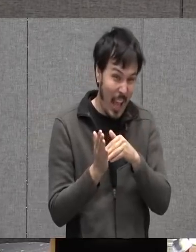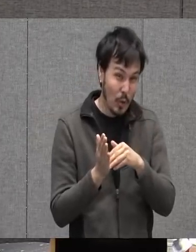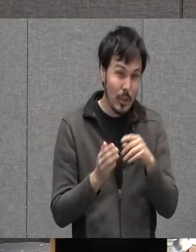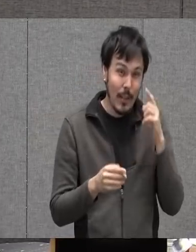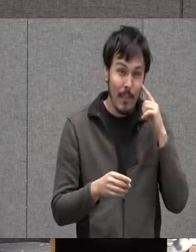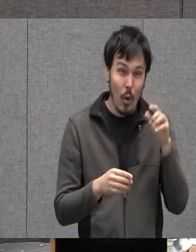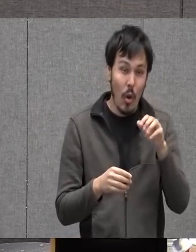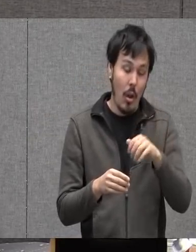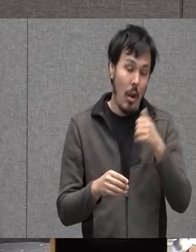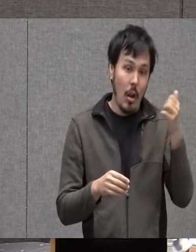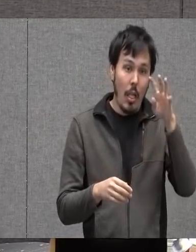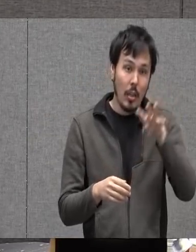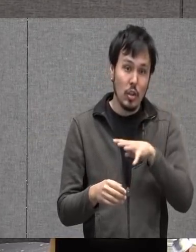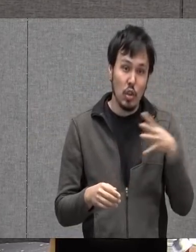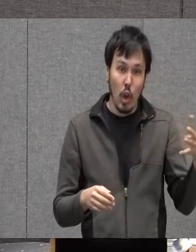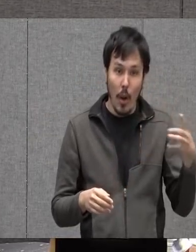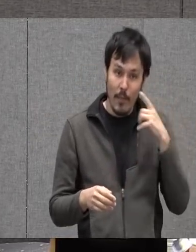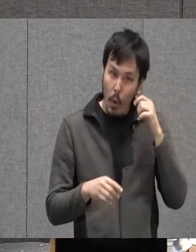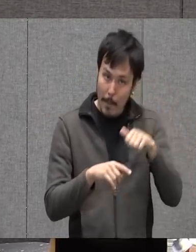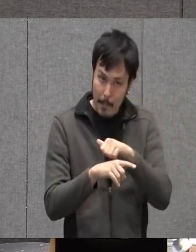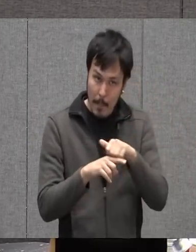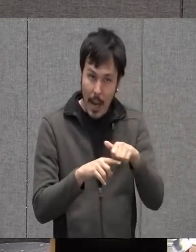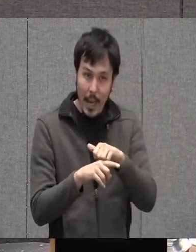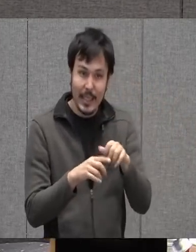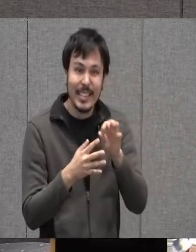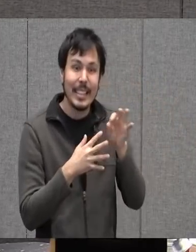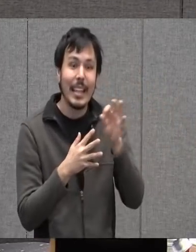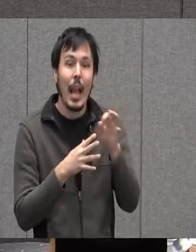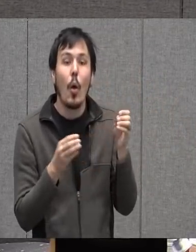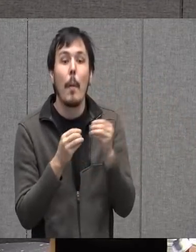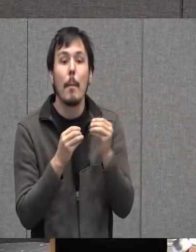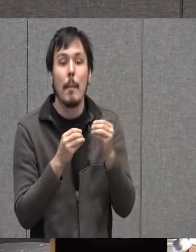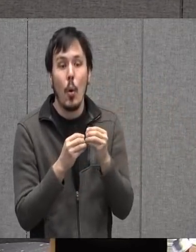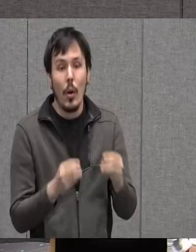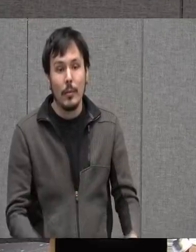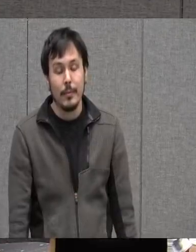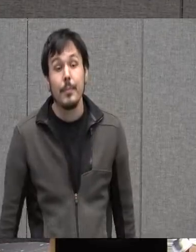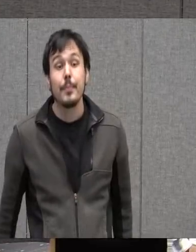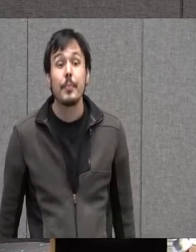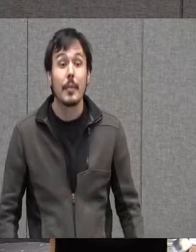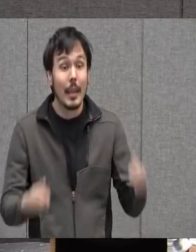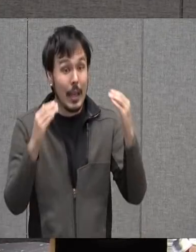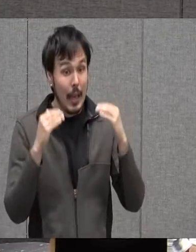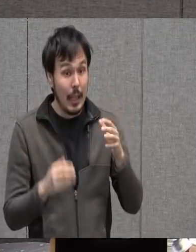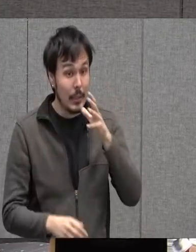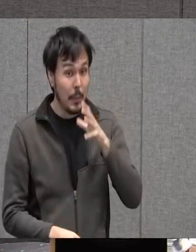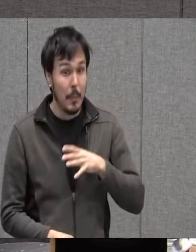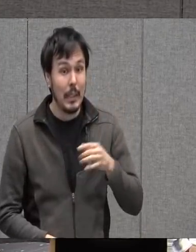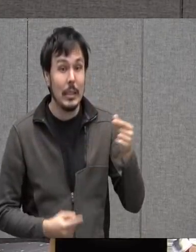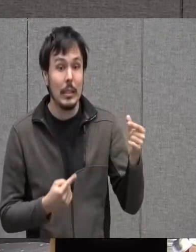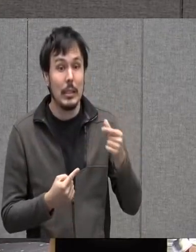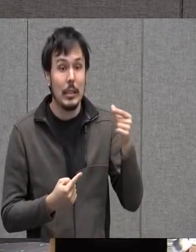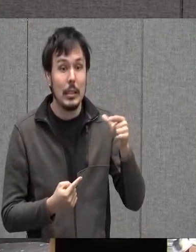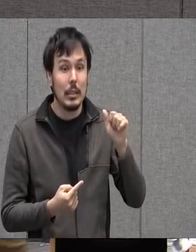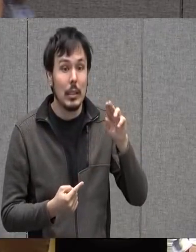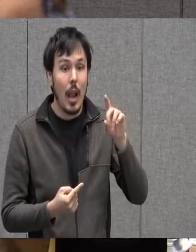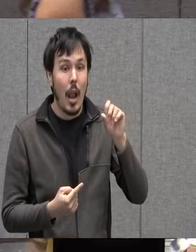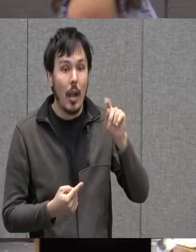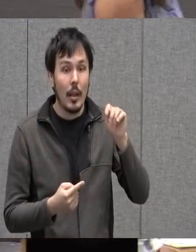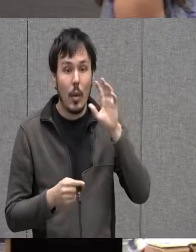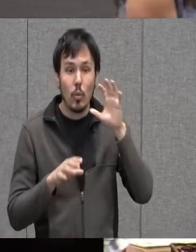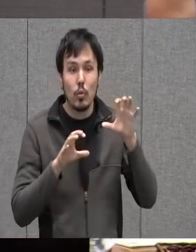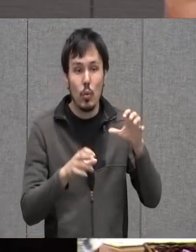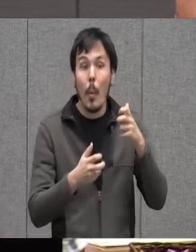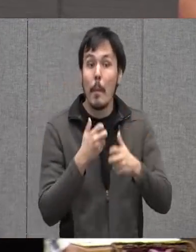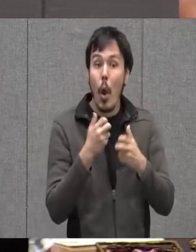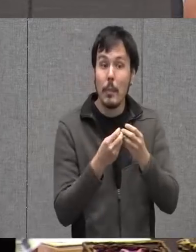puzzles or some working on counting higher than what we worked on today. Next, Ms. Gaudet is going to come in and do some problem solving with